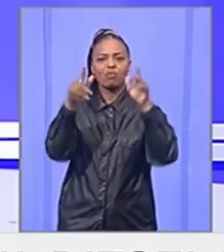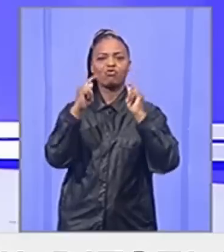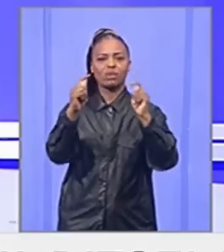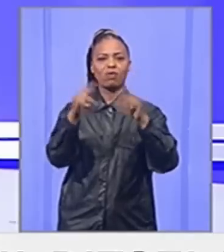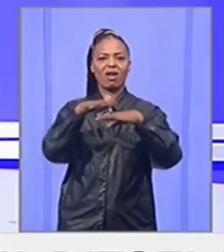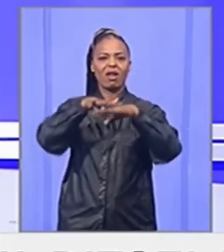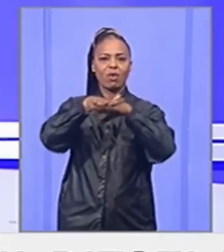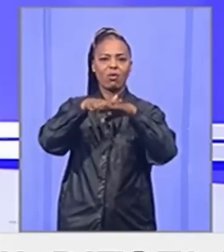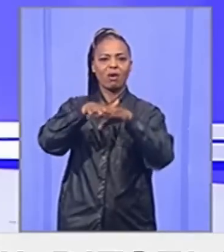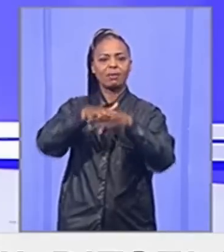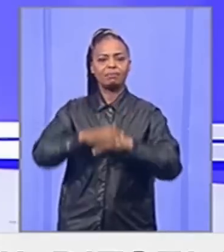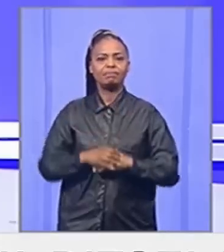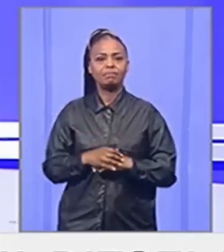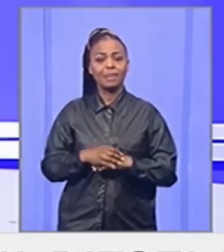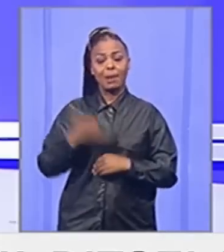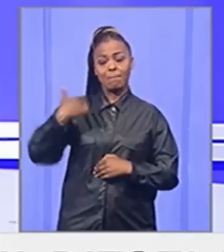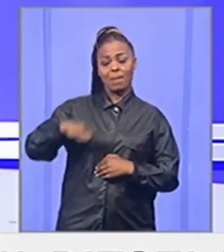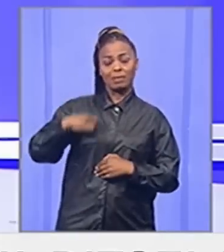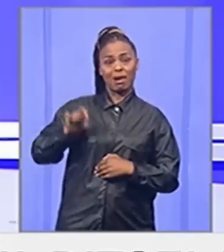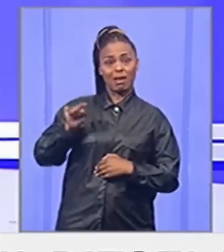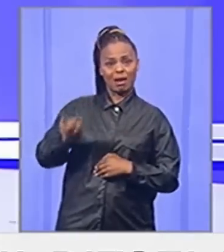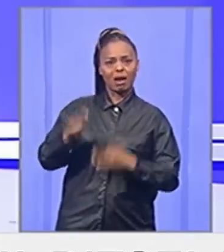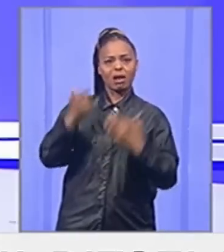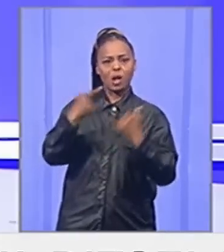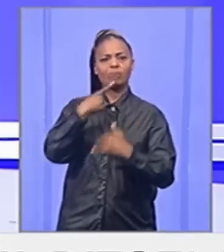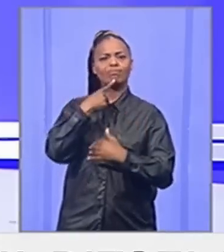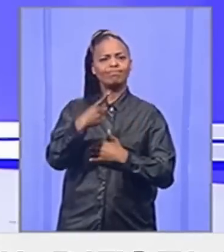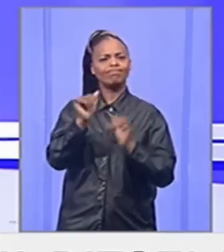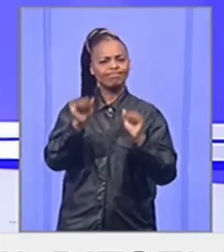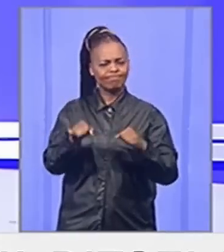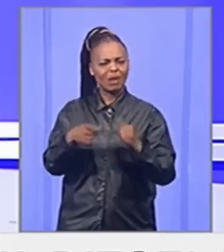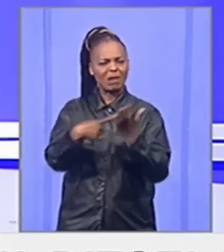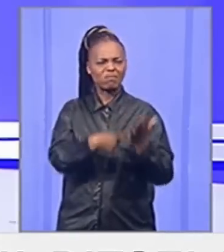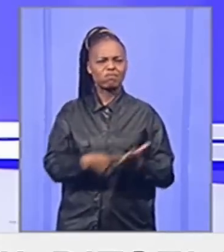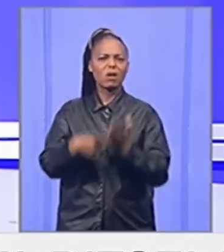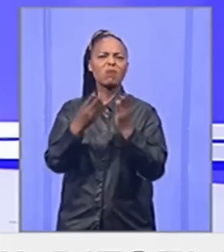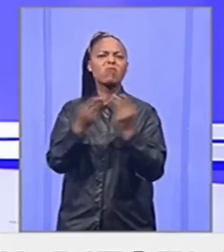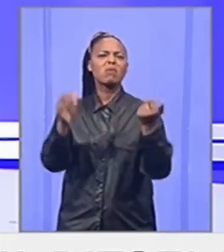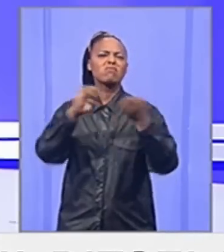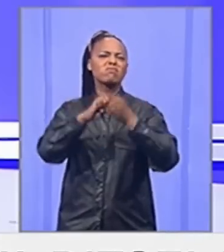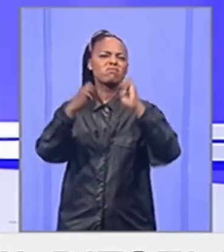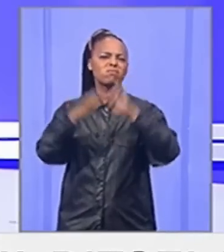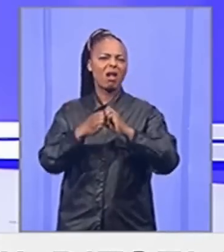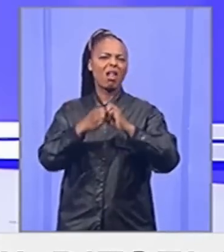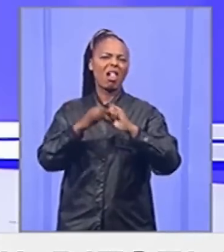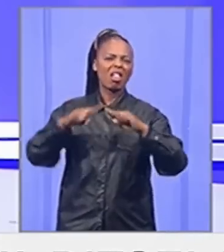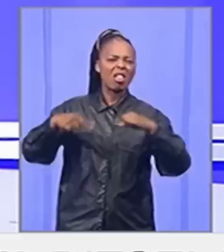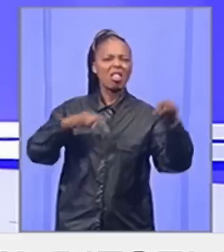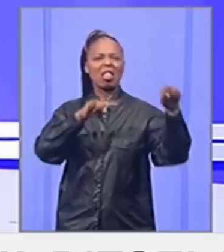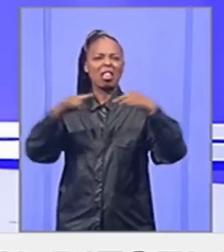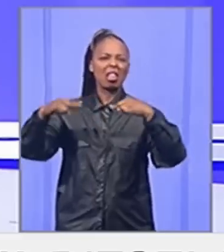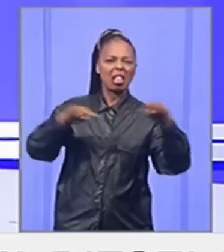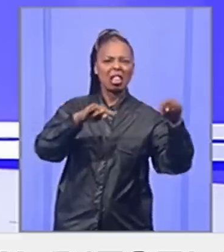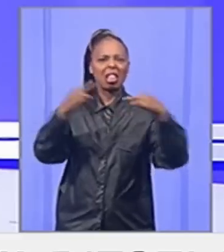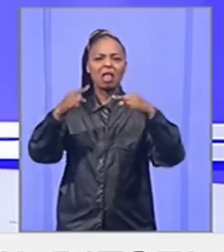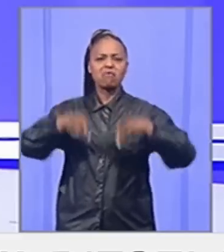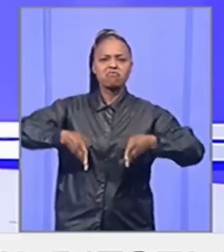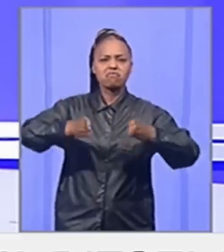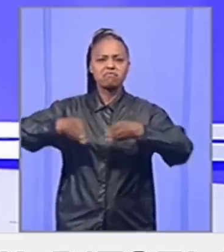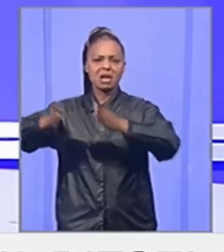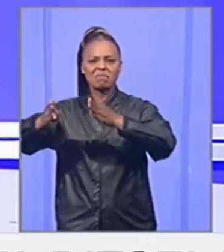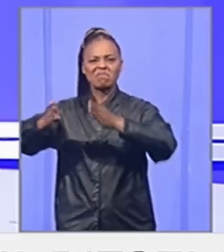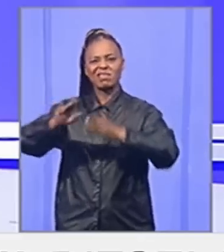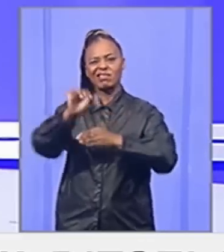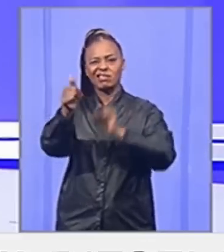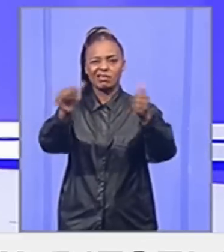Transport Network. Masepala o re o nyaka go phema dikgogakgogano tša go bakišana ditsela le ba bangwe ba šomišago